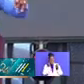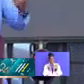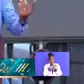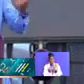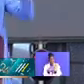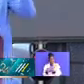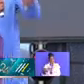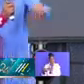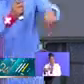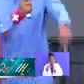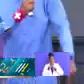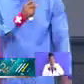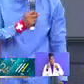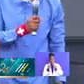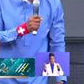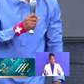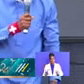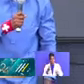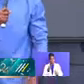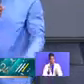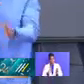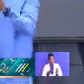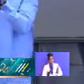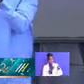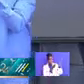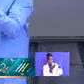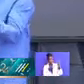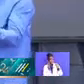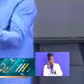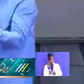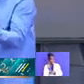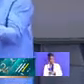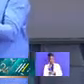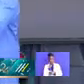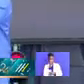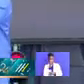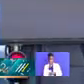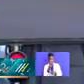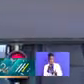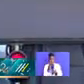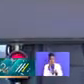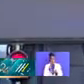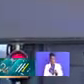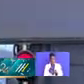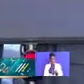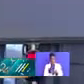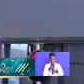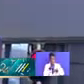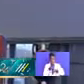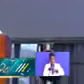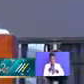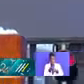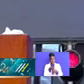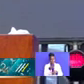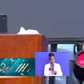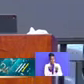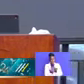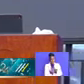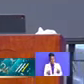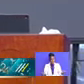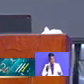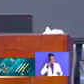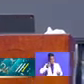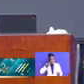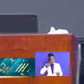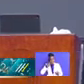manifest on the altar of sacrifice listen don't be naive the reason why your children are